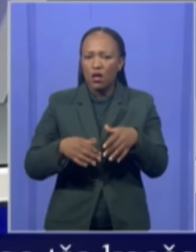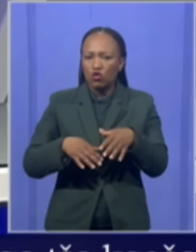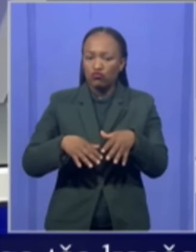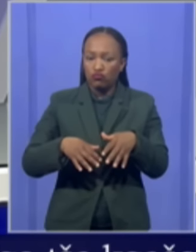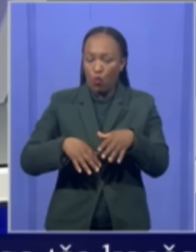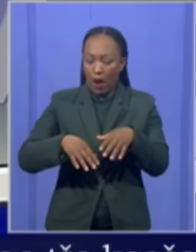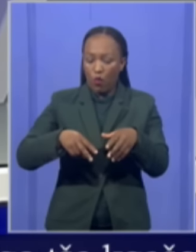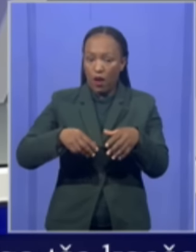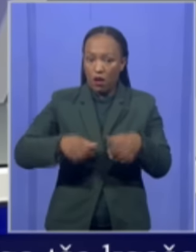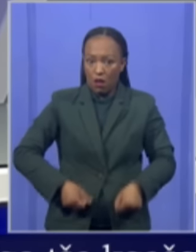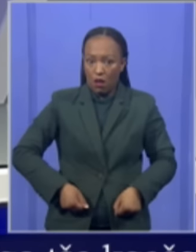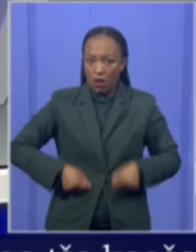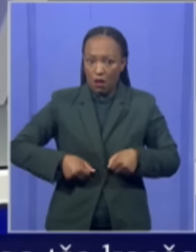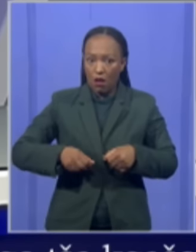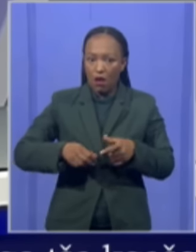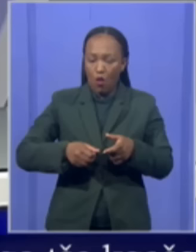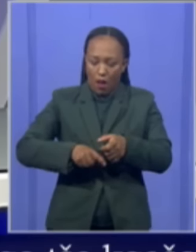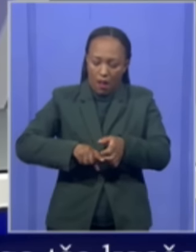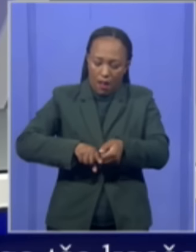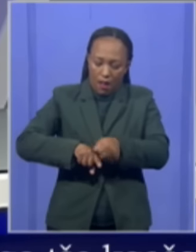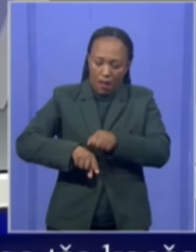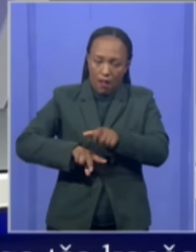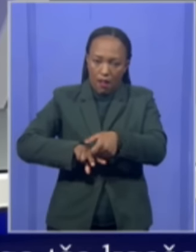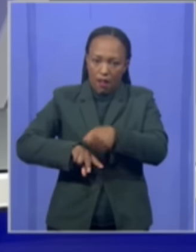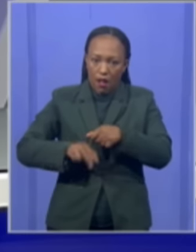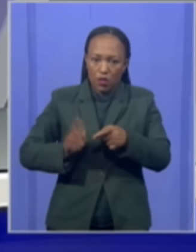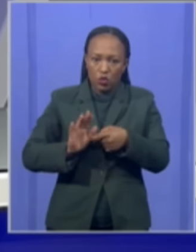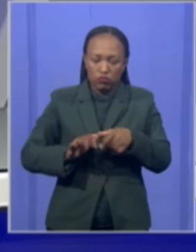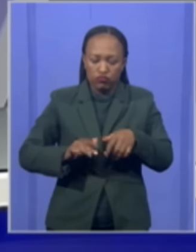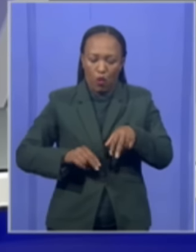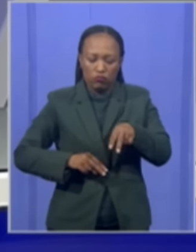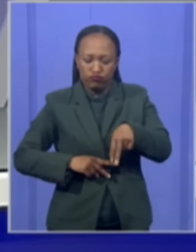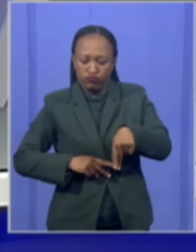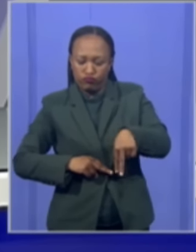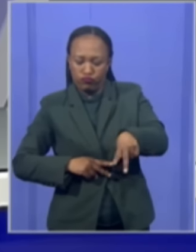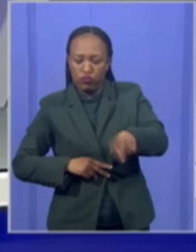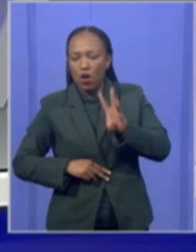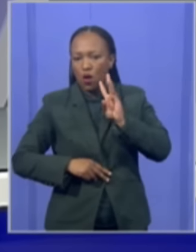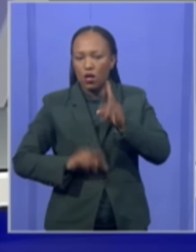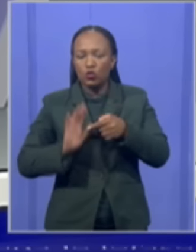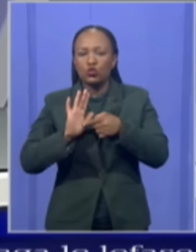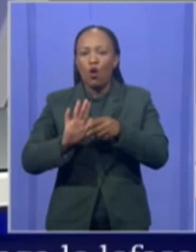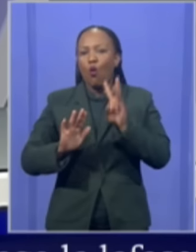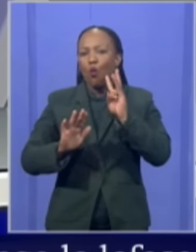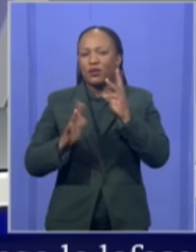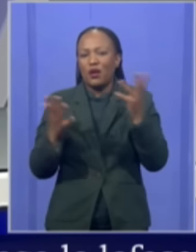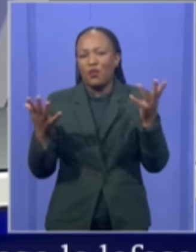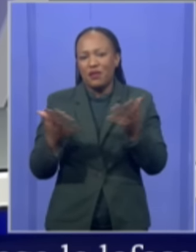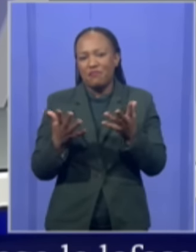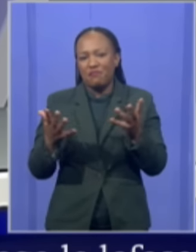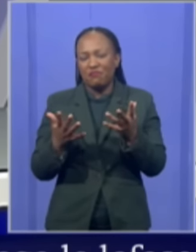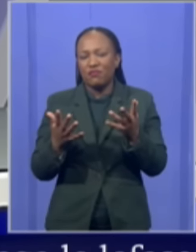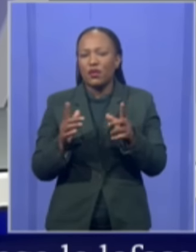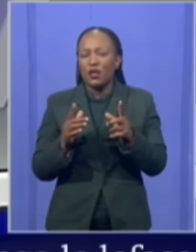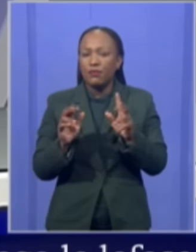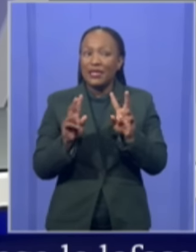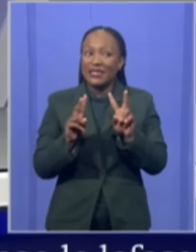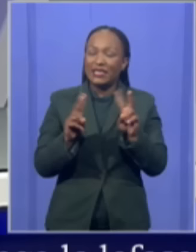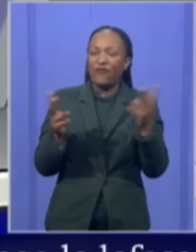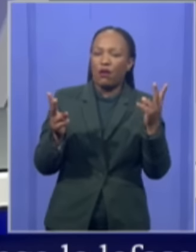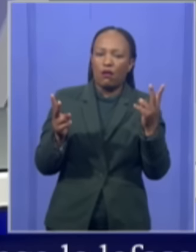metsi ke a mantši go fihla kae. So ke nagane gore go na le phapano as such ke dio ba ke na le kholofelo